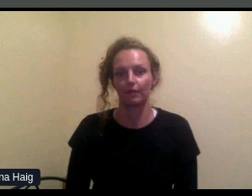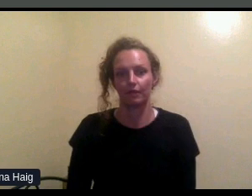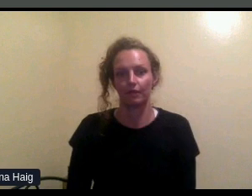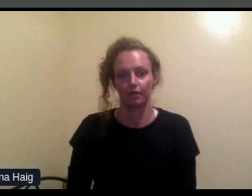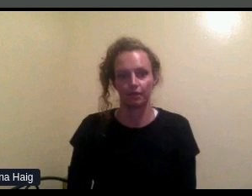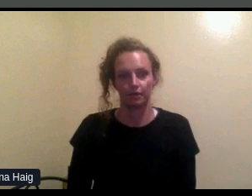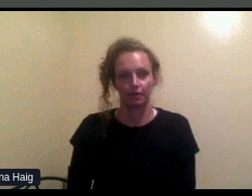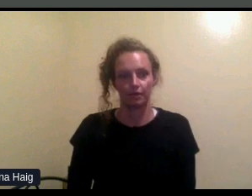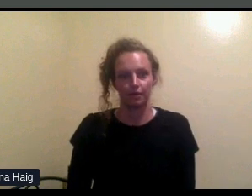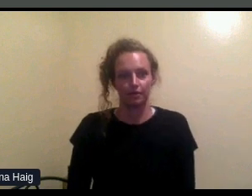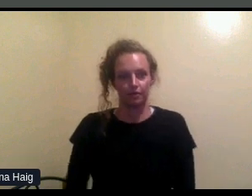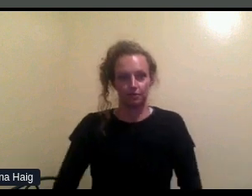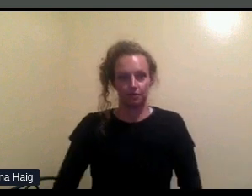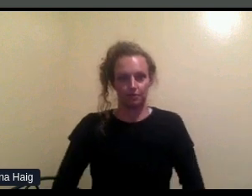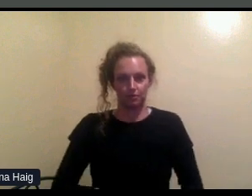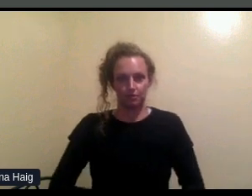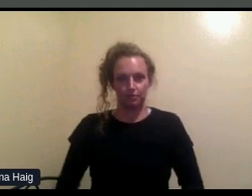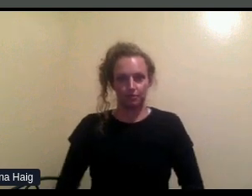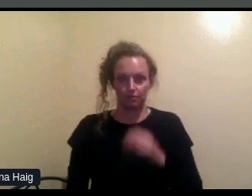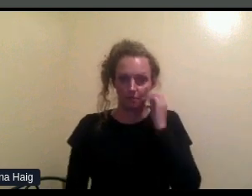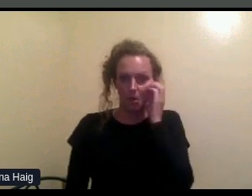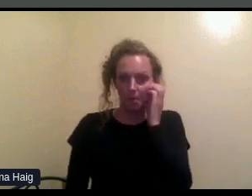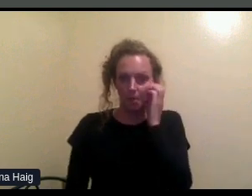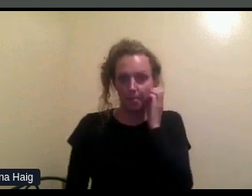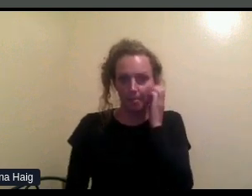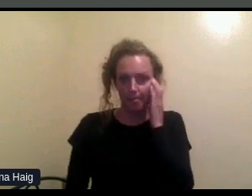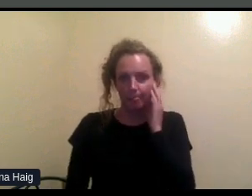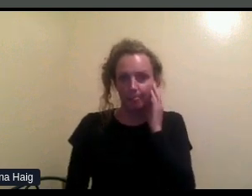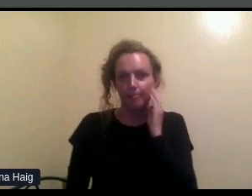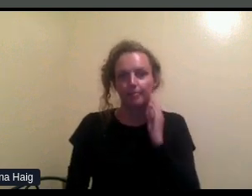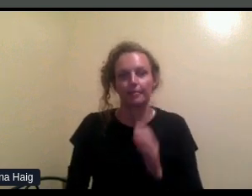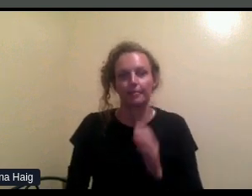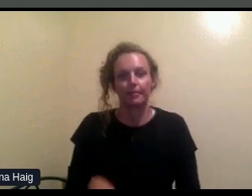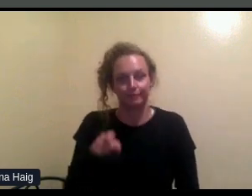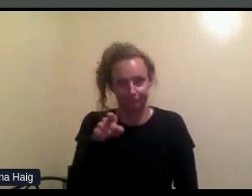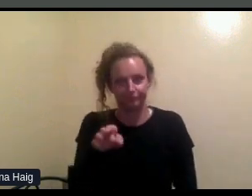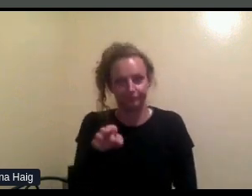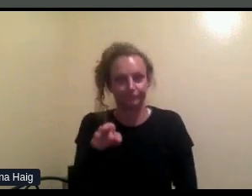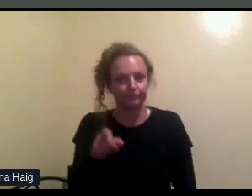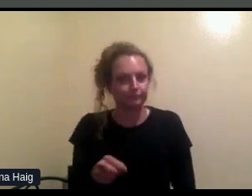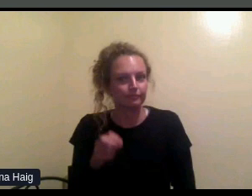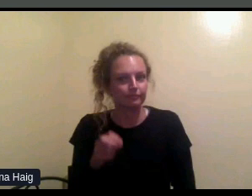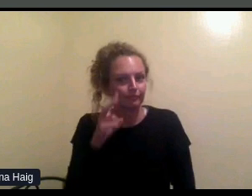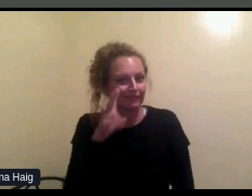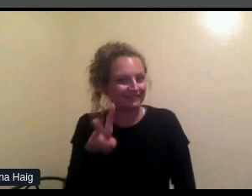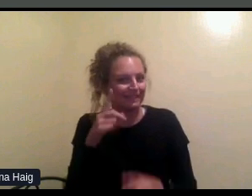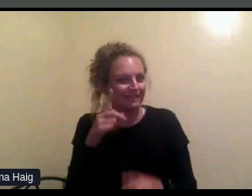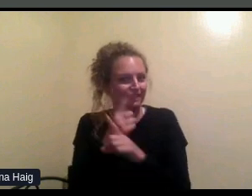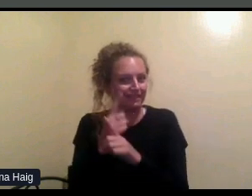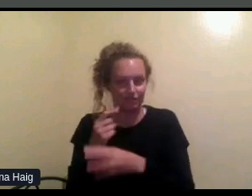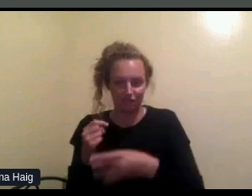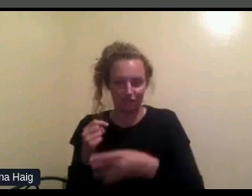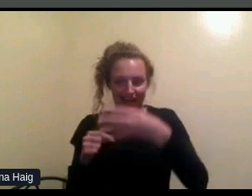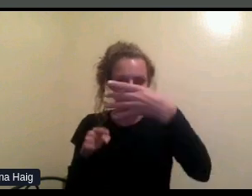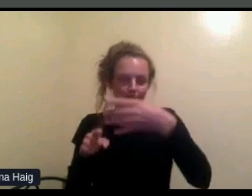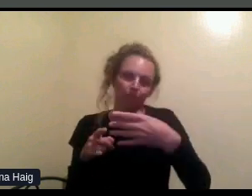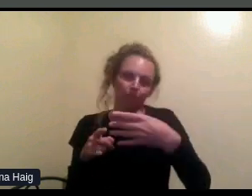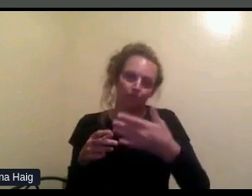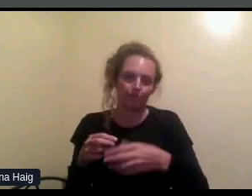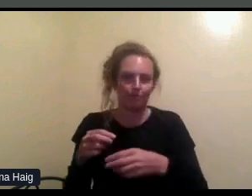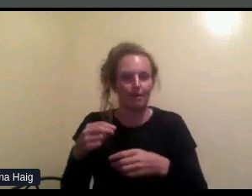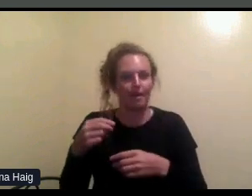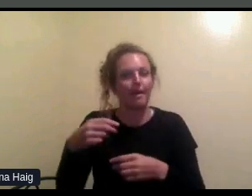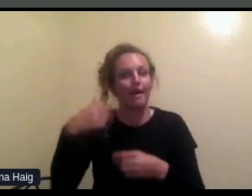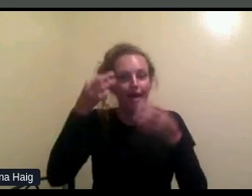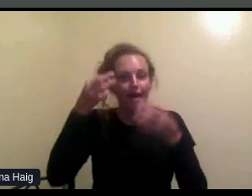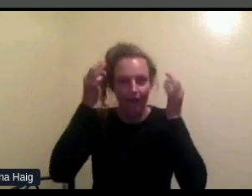story. I think I'm hoping that was the one probably about the straighteners, because it's so simple and it could have been included. And that's the massive thing with some of this